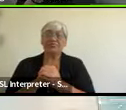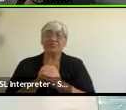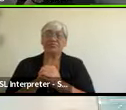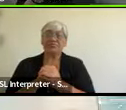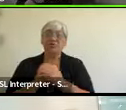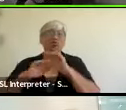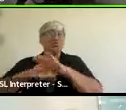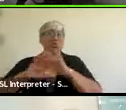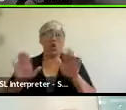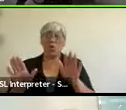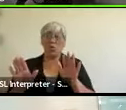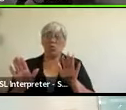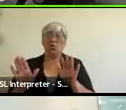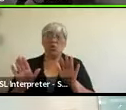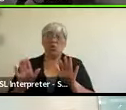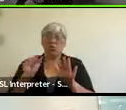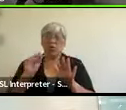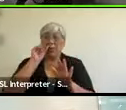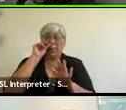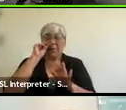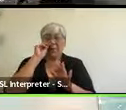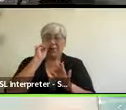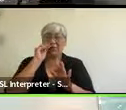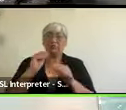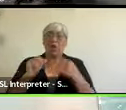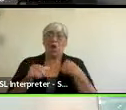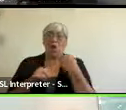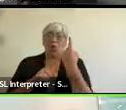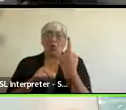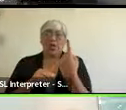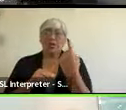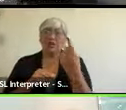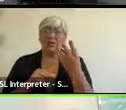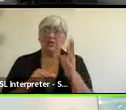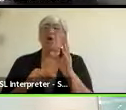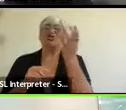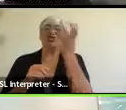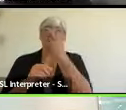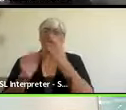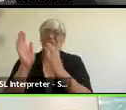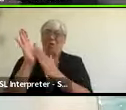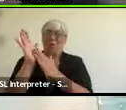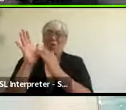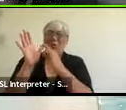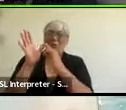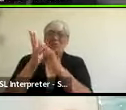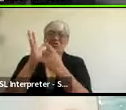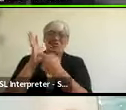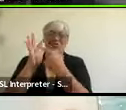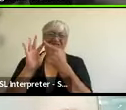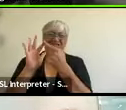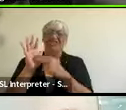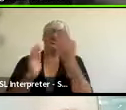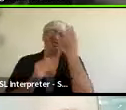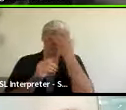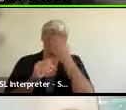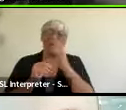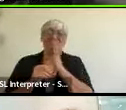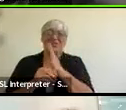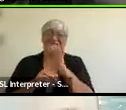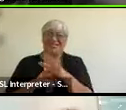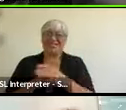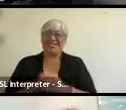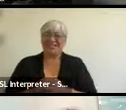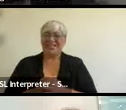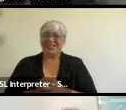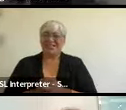No, it appears not. There's one from Maureen. Oh, there's Maureen, right? She put her hand up. Sorry, Maureen, missed that. No, you're all good,